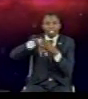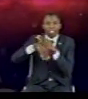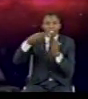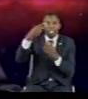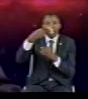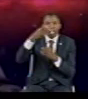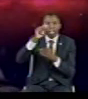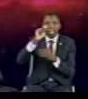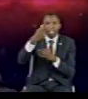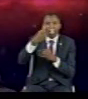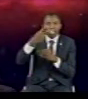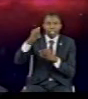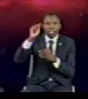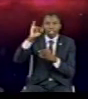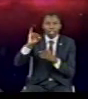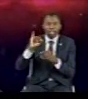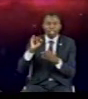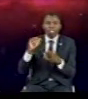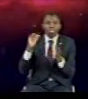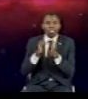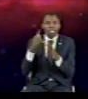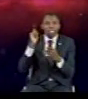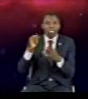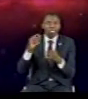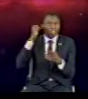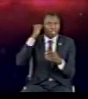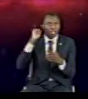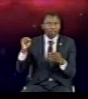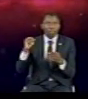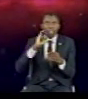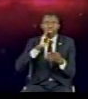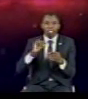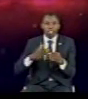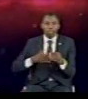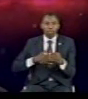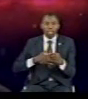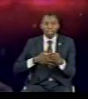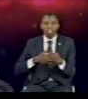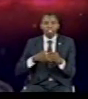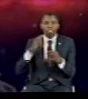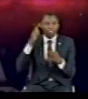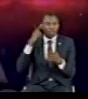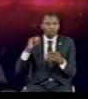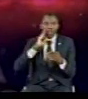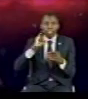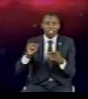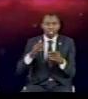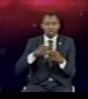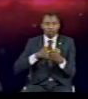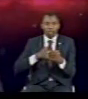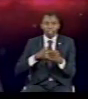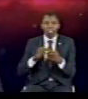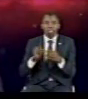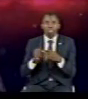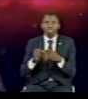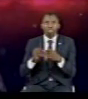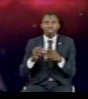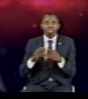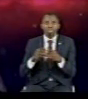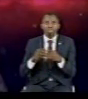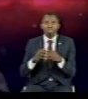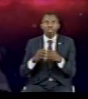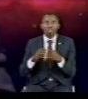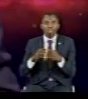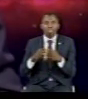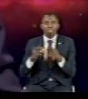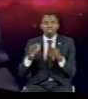is mine, the gold is mine. That's the Lord's utterance. He owns everything. He created everything. But we want